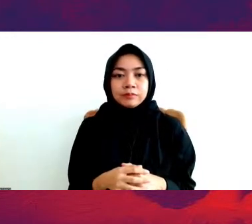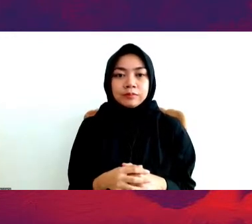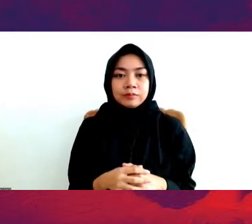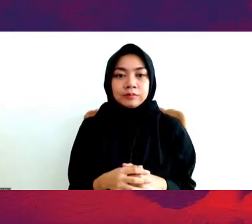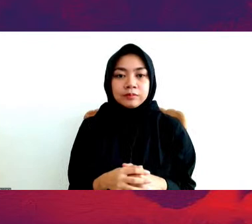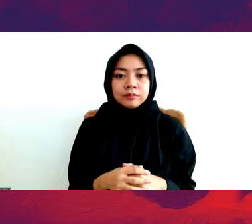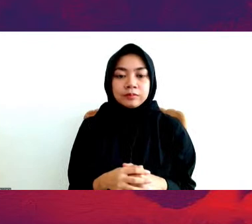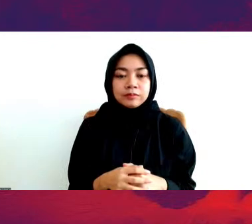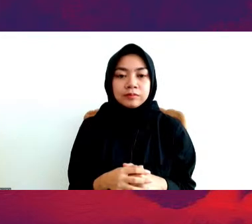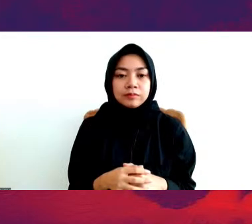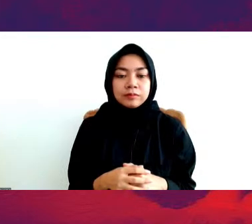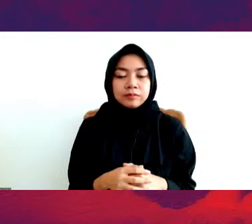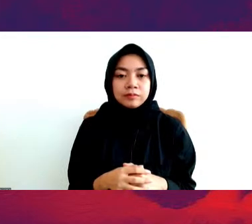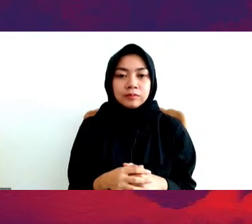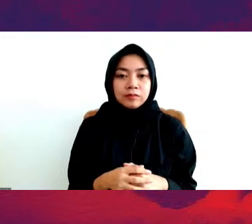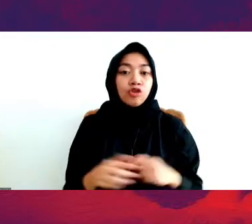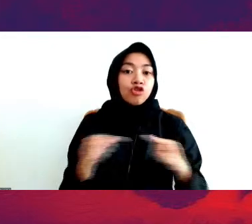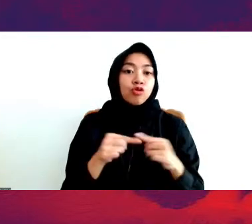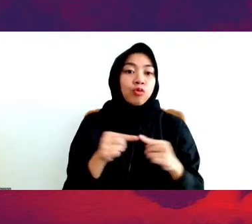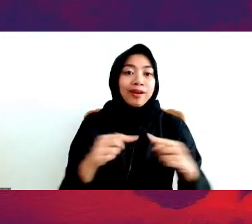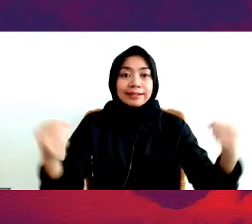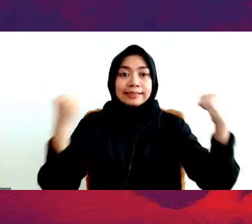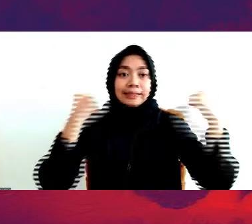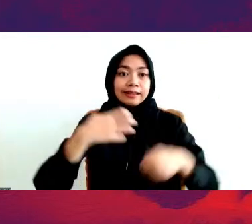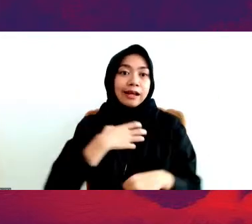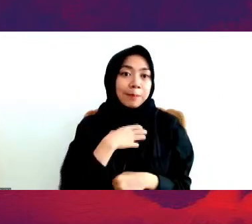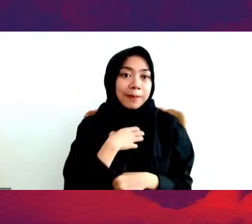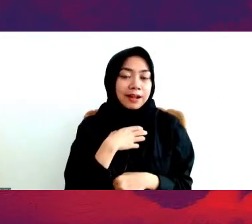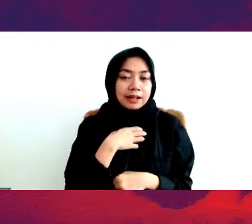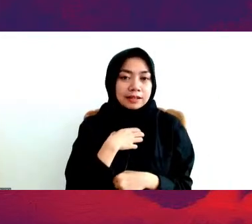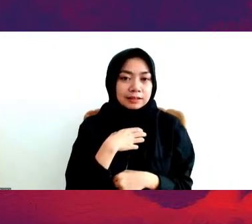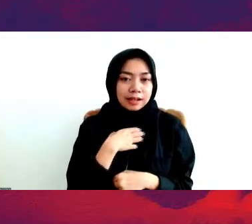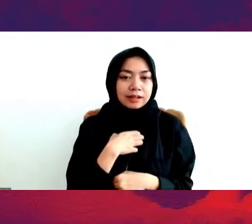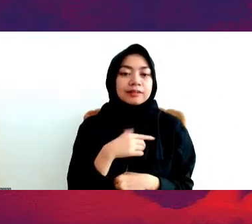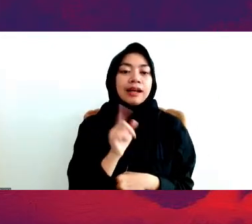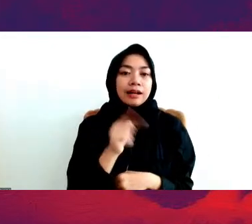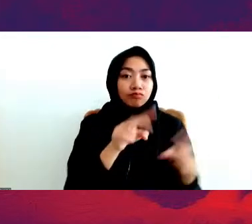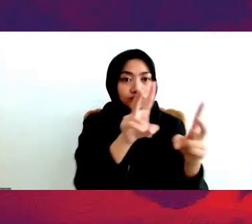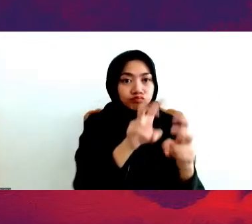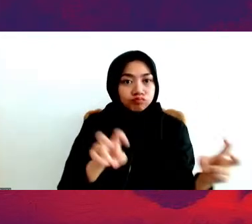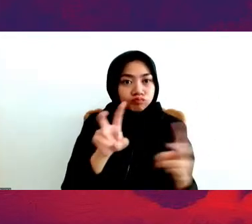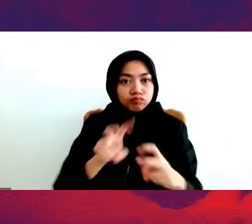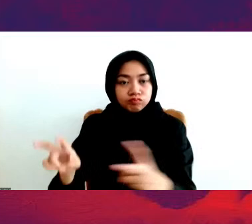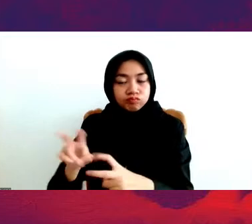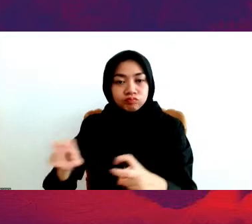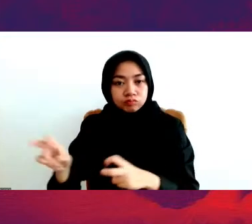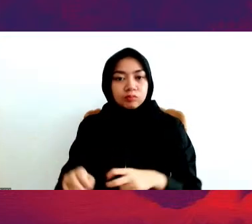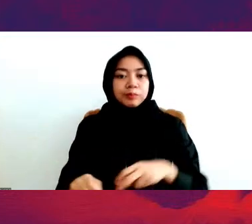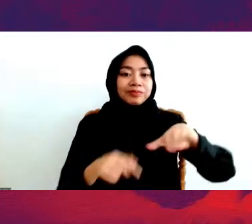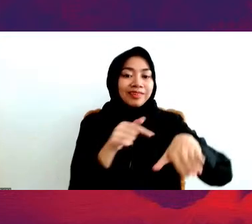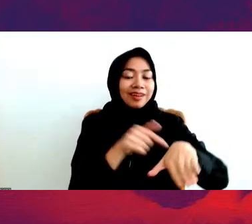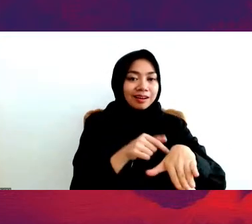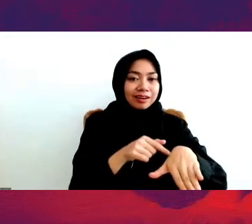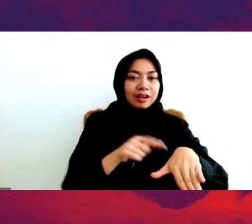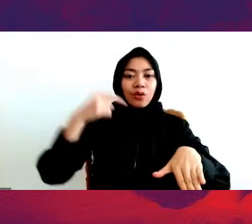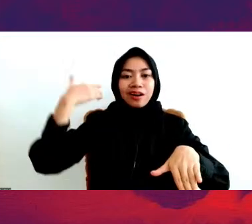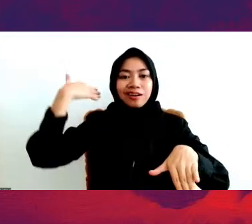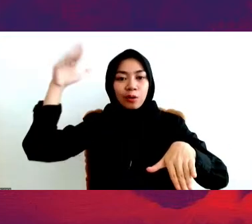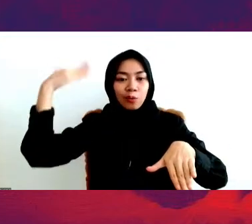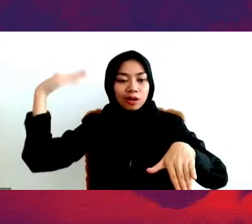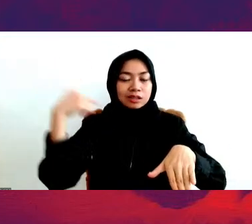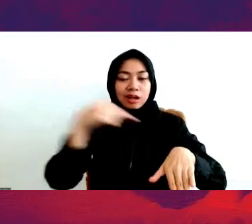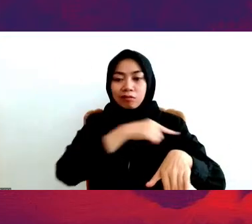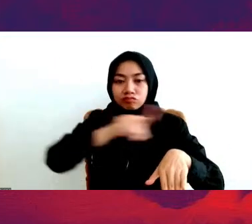Now, in terms of the mental health, we also learned from this study that both children and adults is experiencing